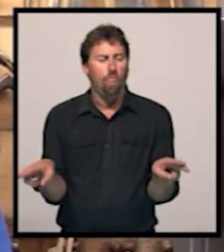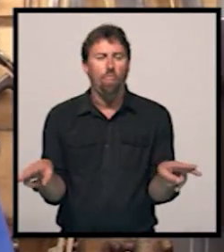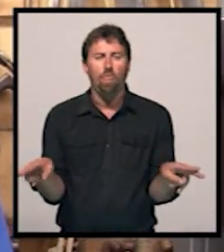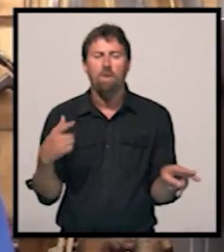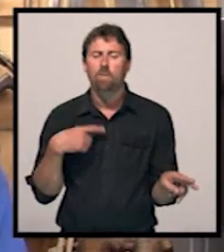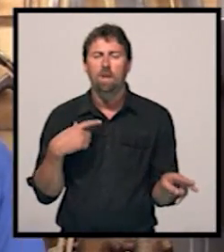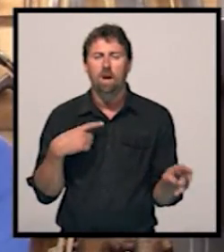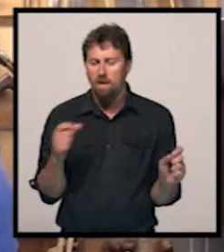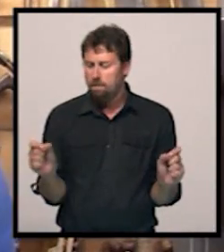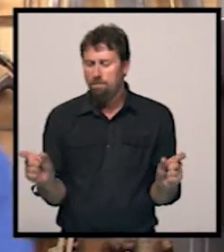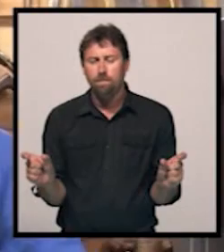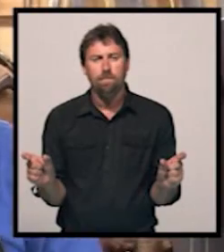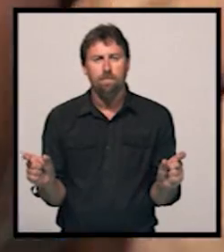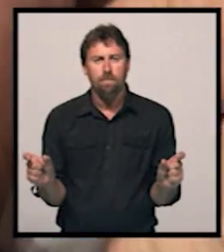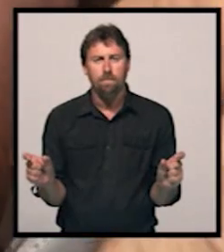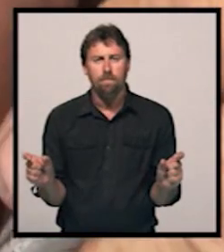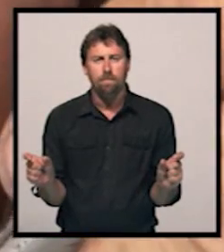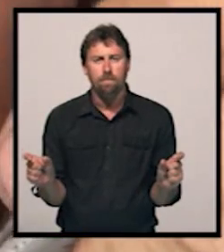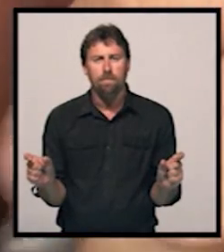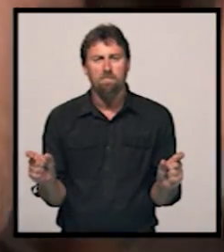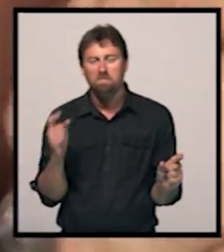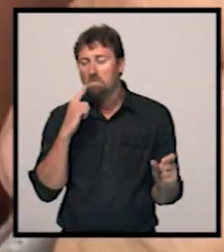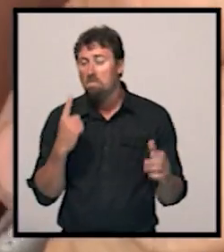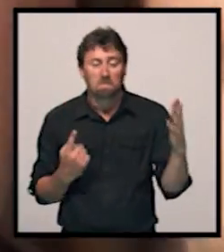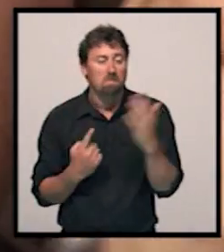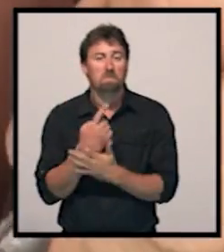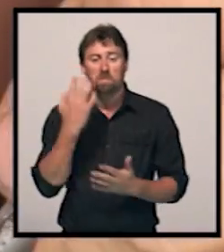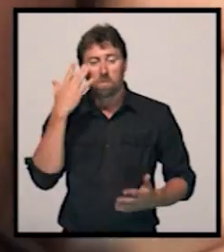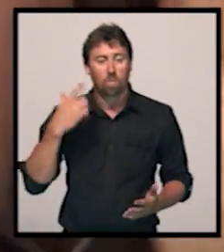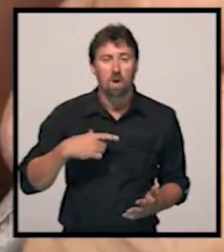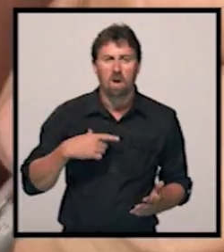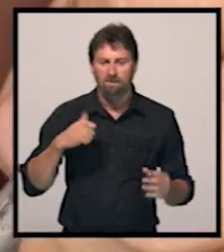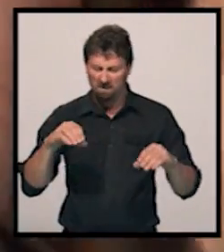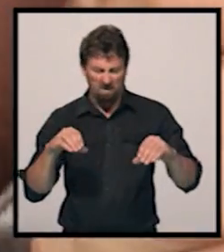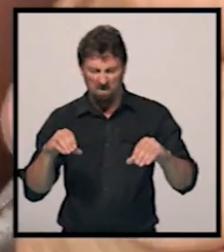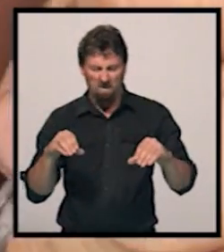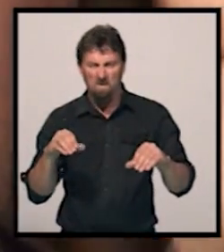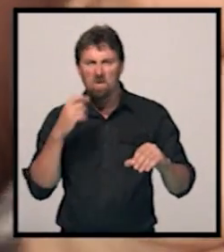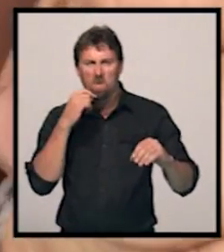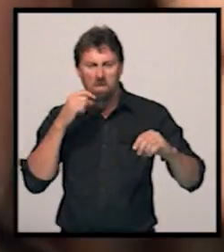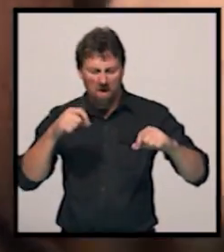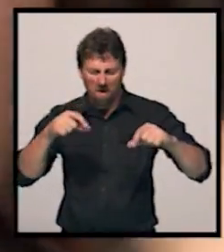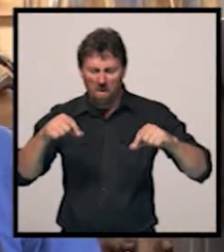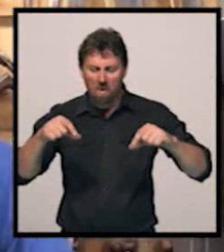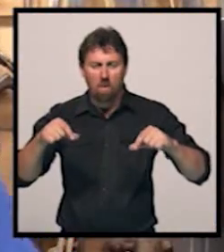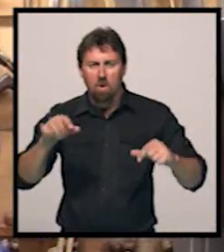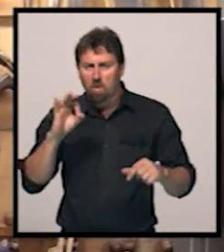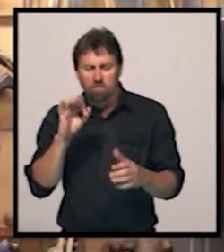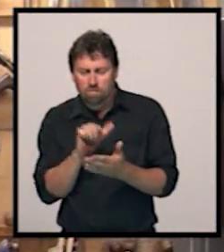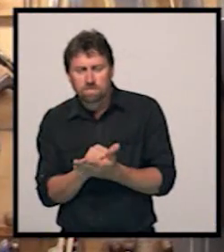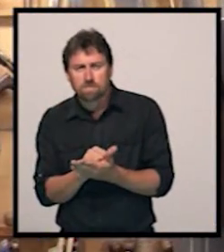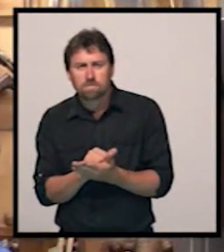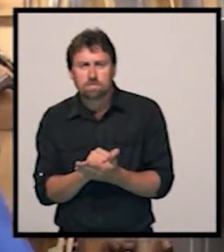actually need is because, for whatever reason, if it doesn't line up or you're a little bit out, you've got